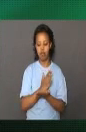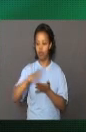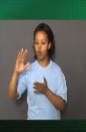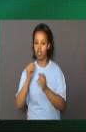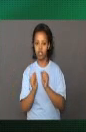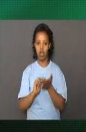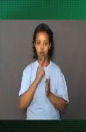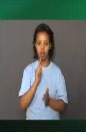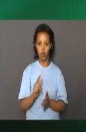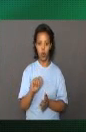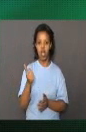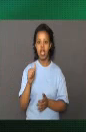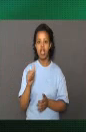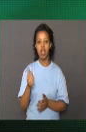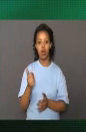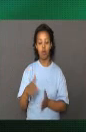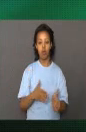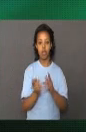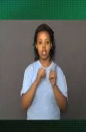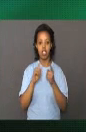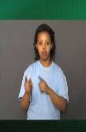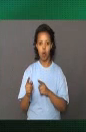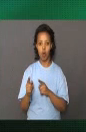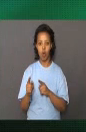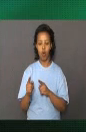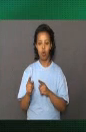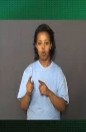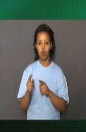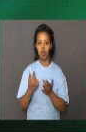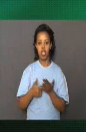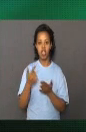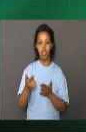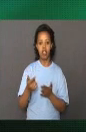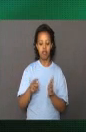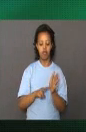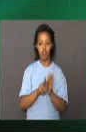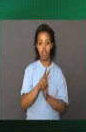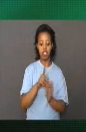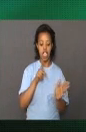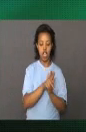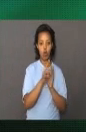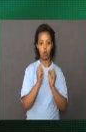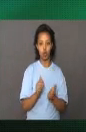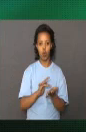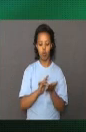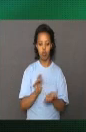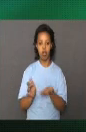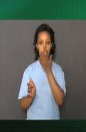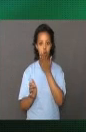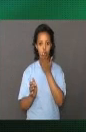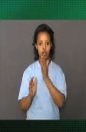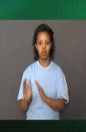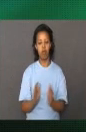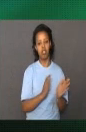Another method is to produce drugs that kill the virus or stop the